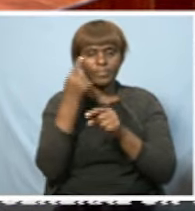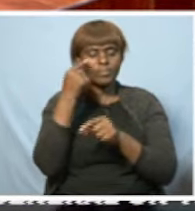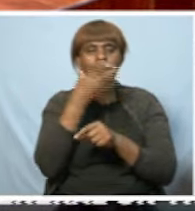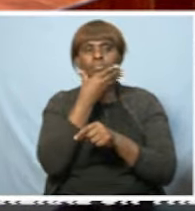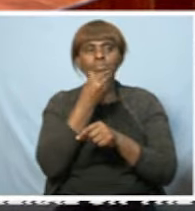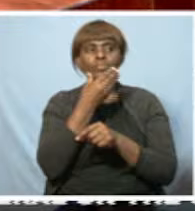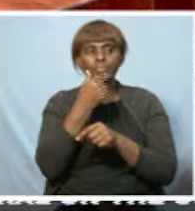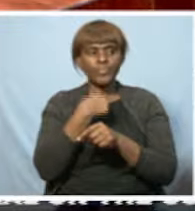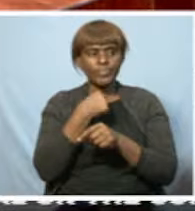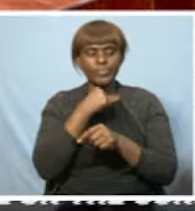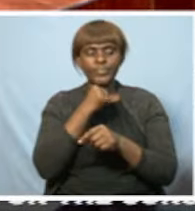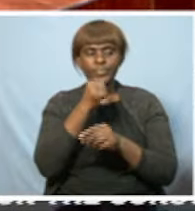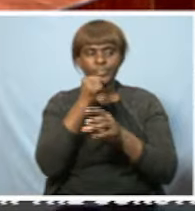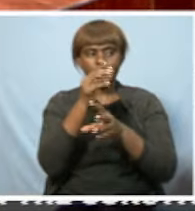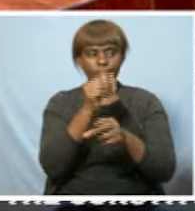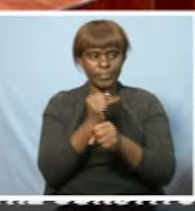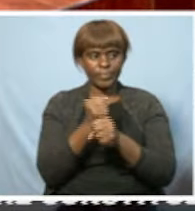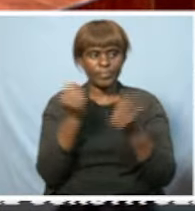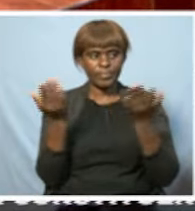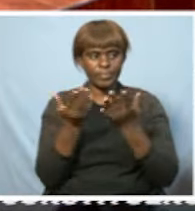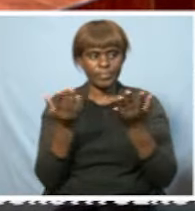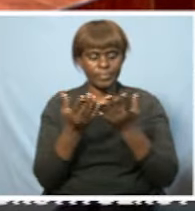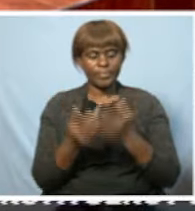yet received.